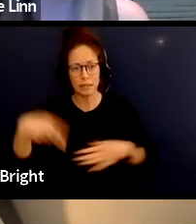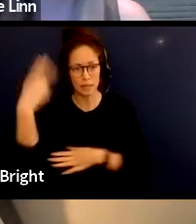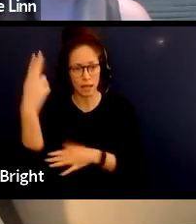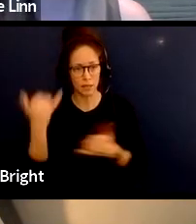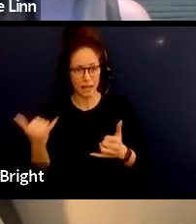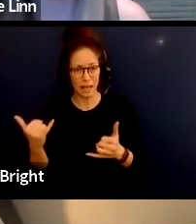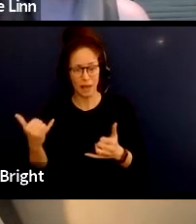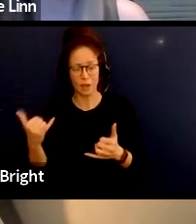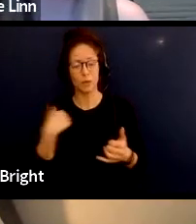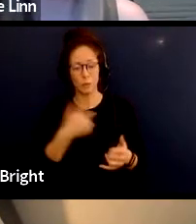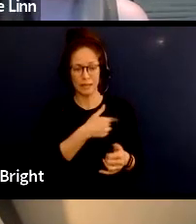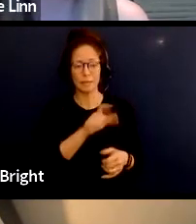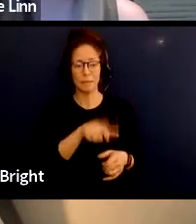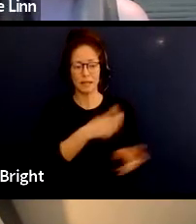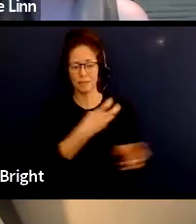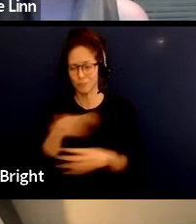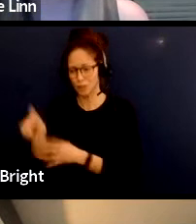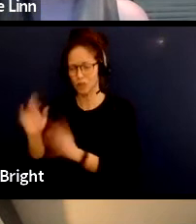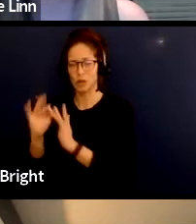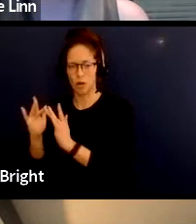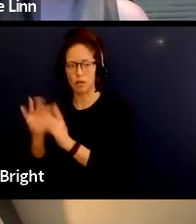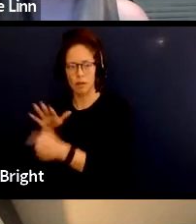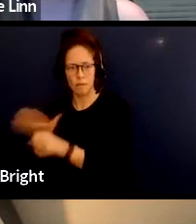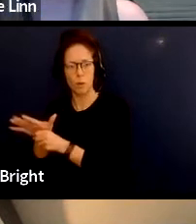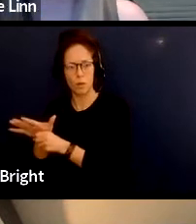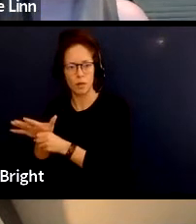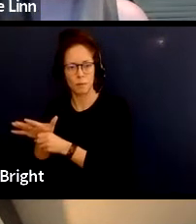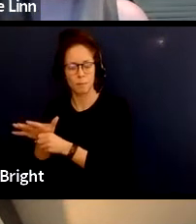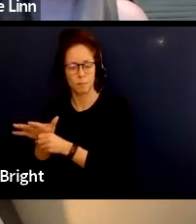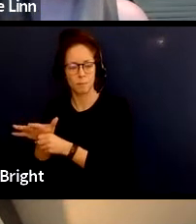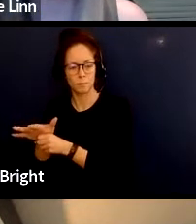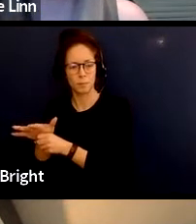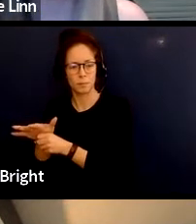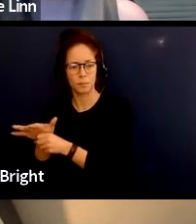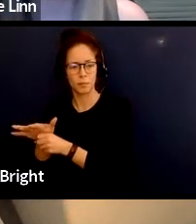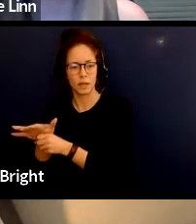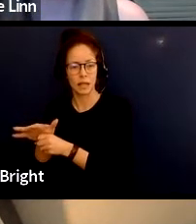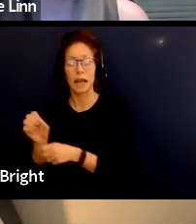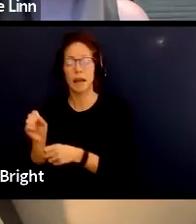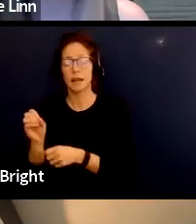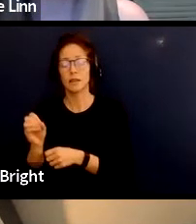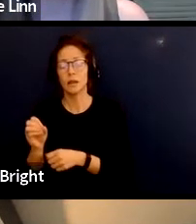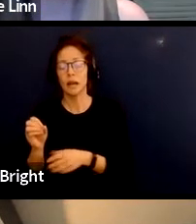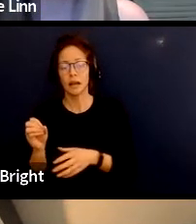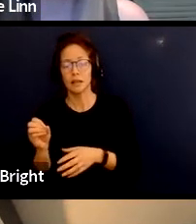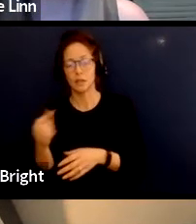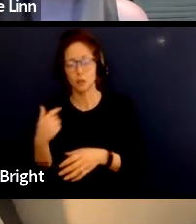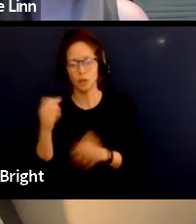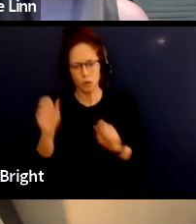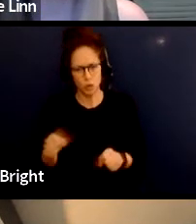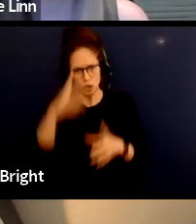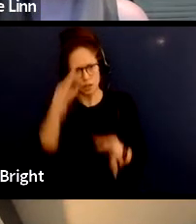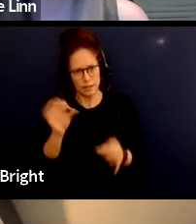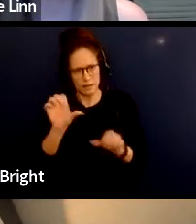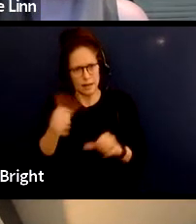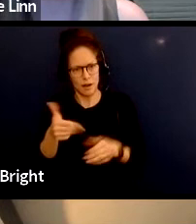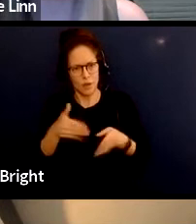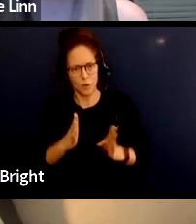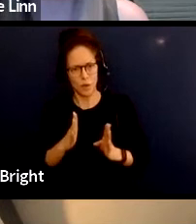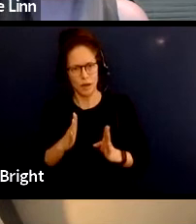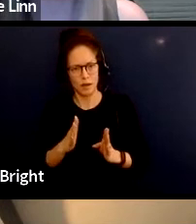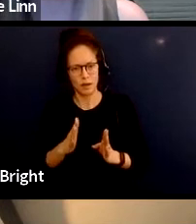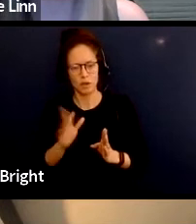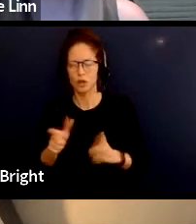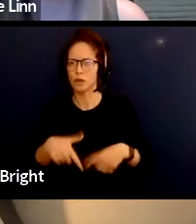right decision. You've moved forward as the health district removes the barricades for you. You could choose a different way. You could move to